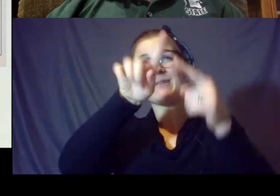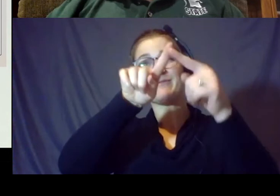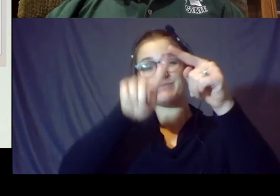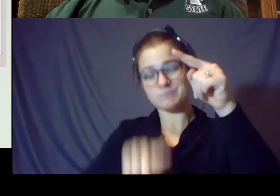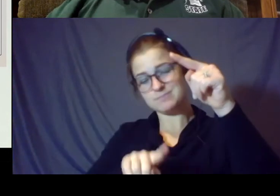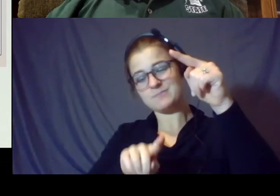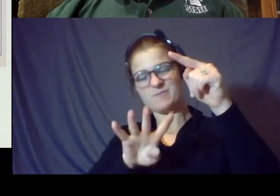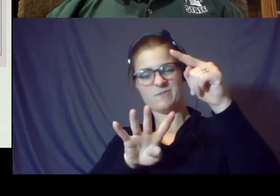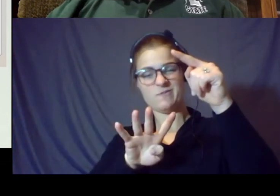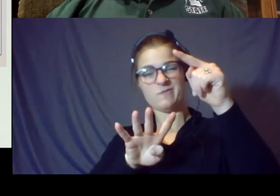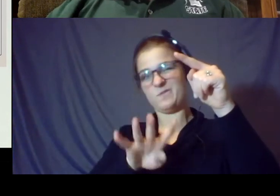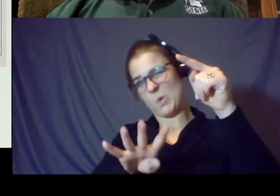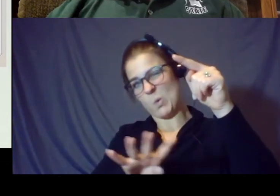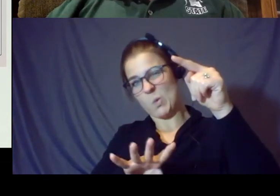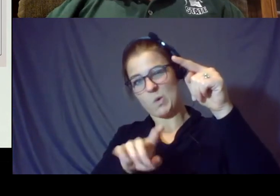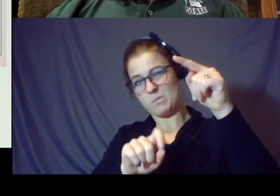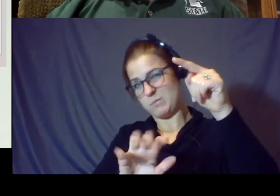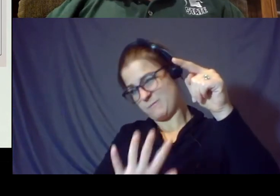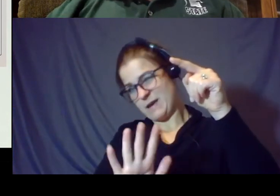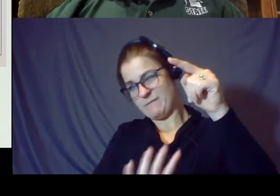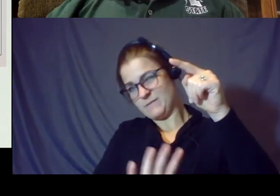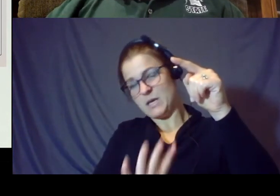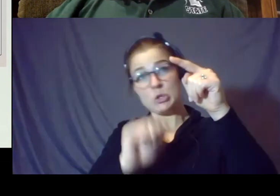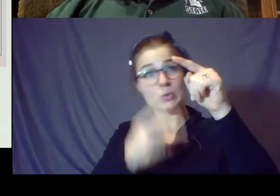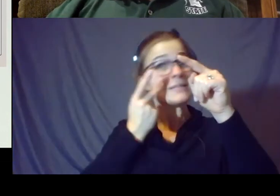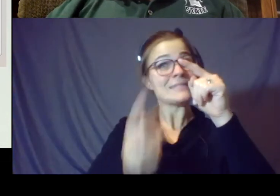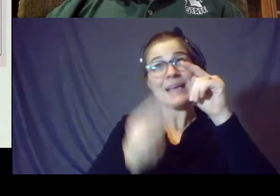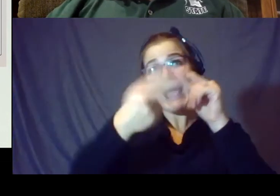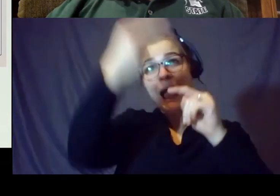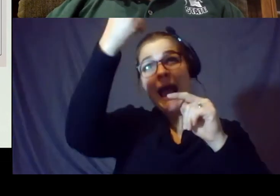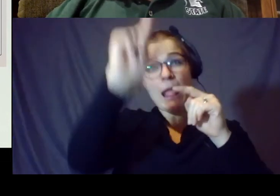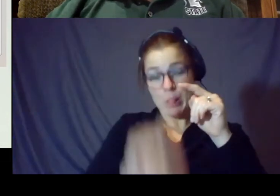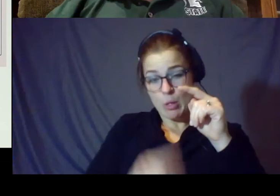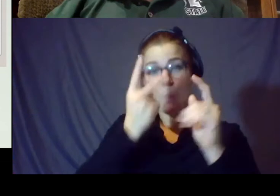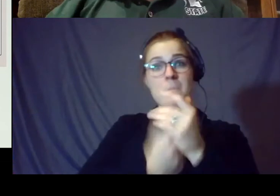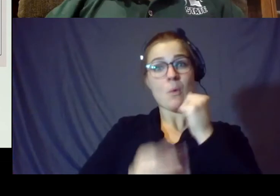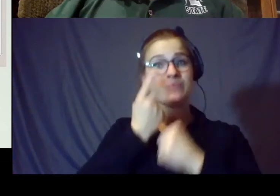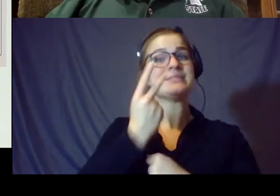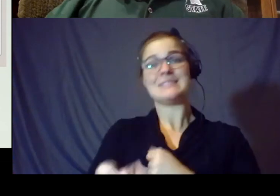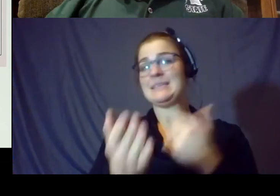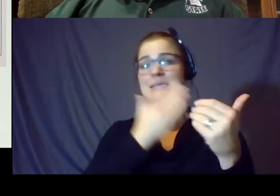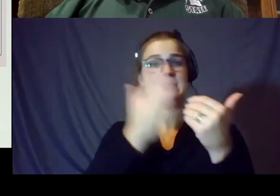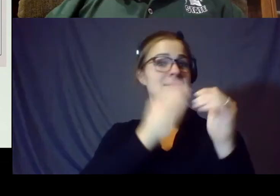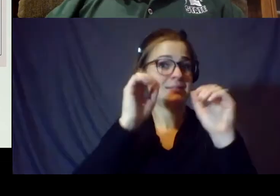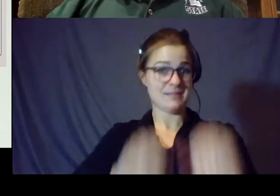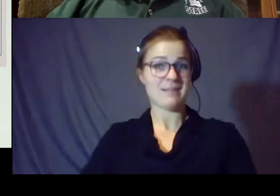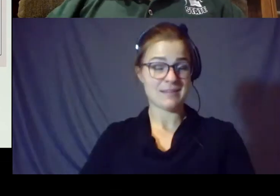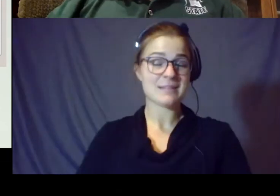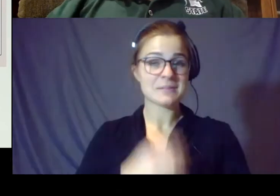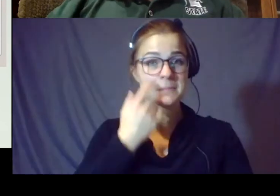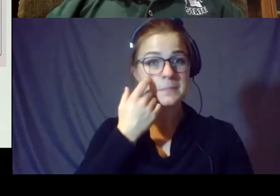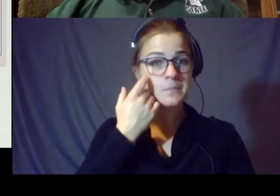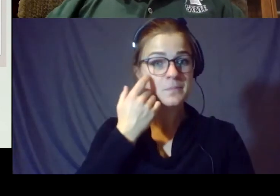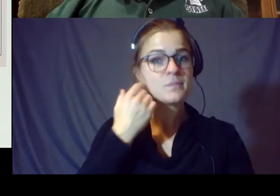low end. So you can observe the high and the low just easily. So, and it's also a